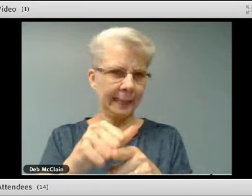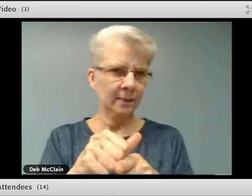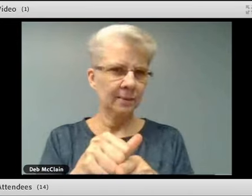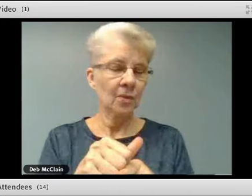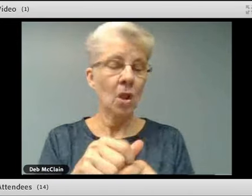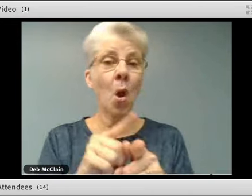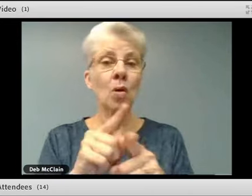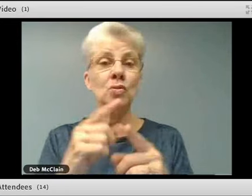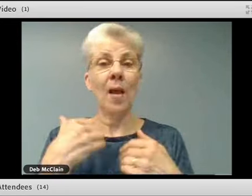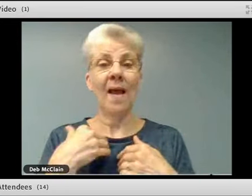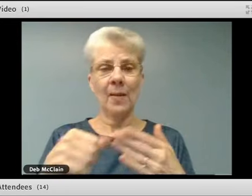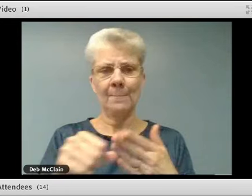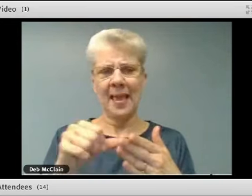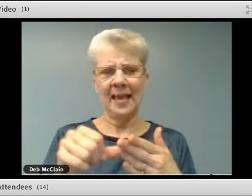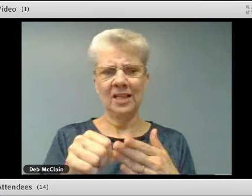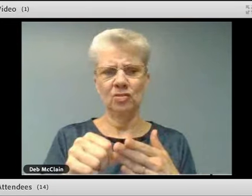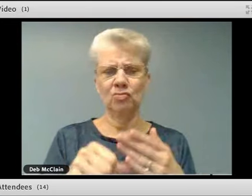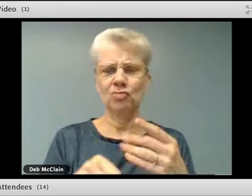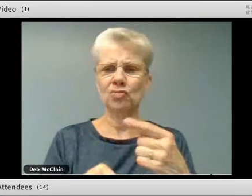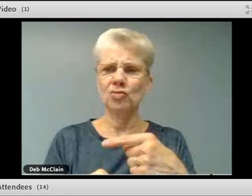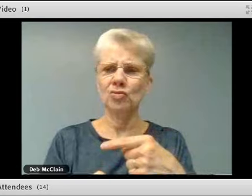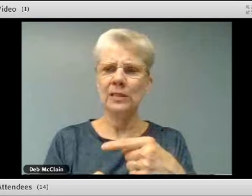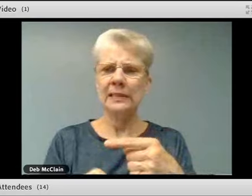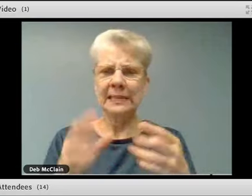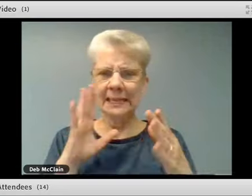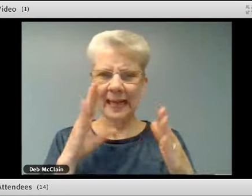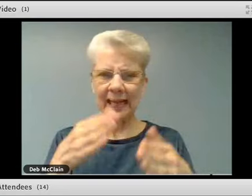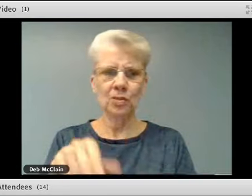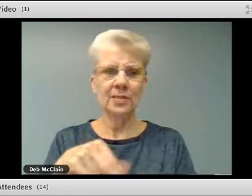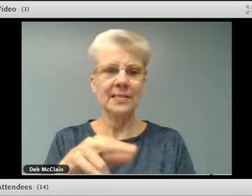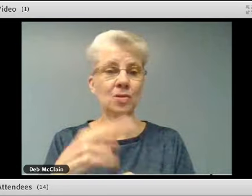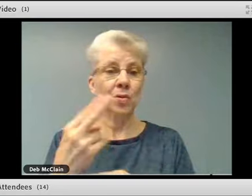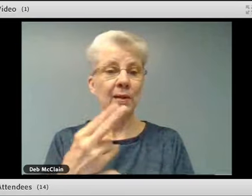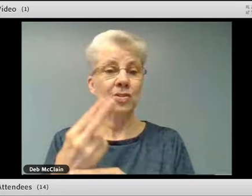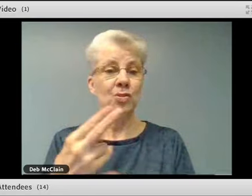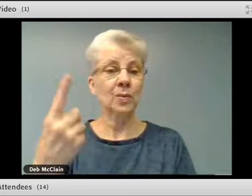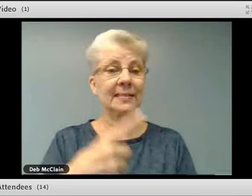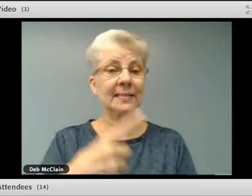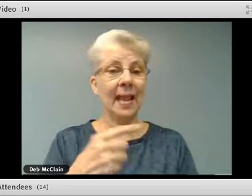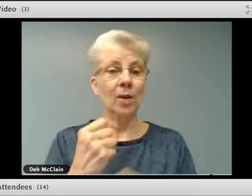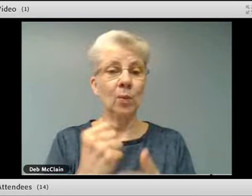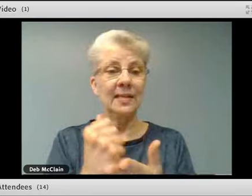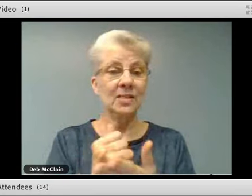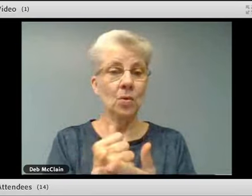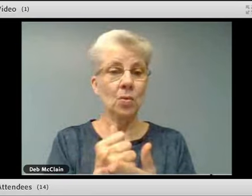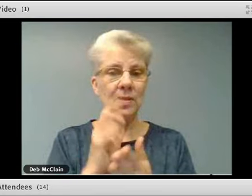have a page dedicated to National History Day resources that they tailor to the